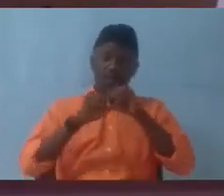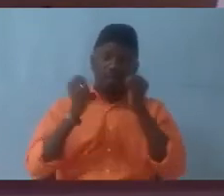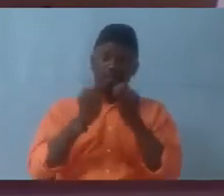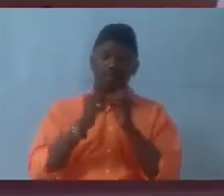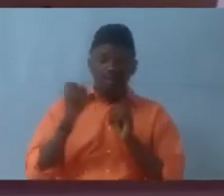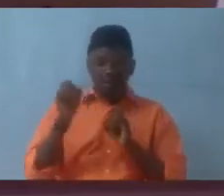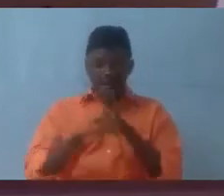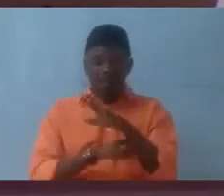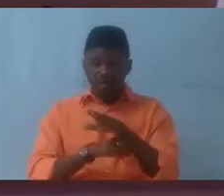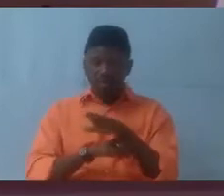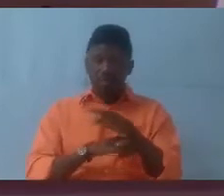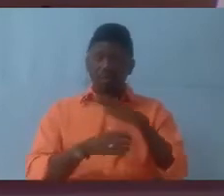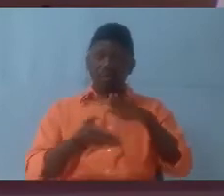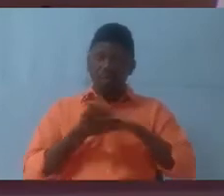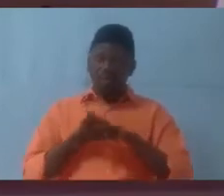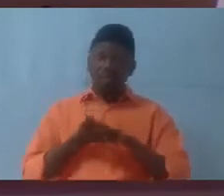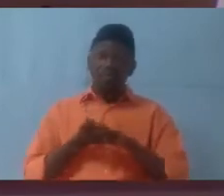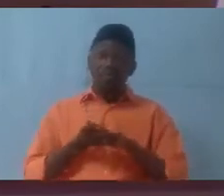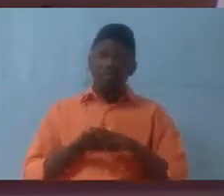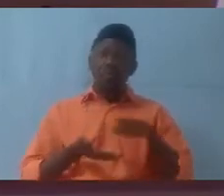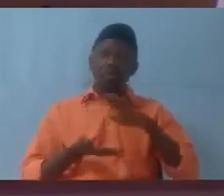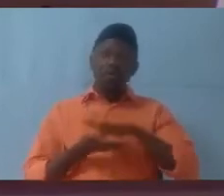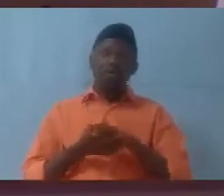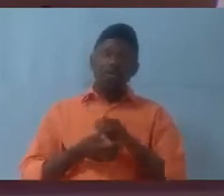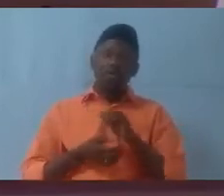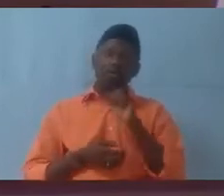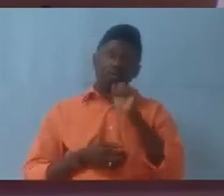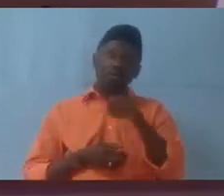Worship Abdoulaye Fati.